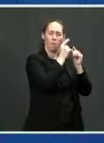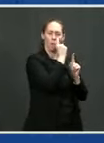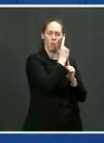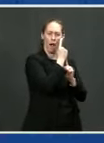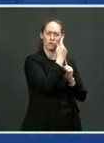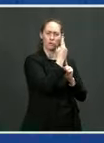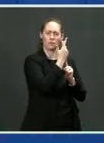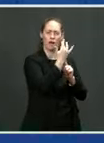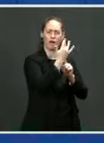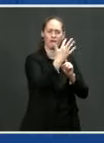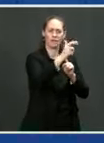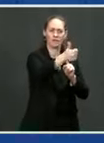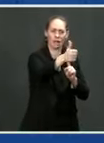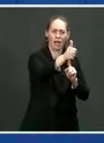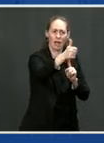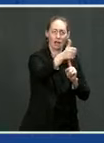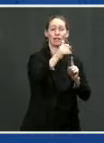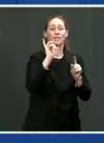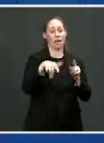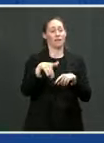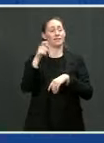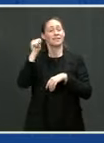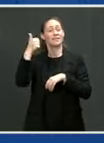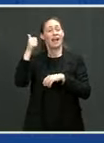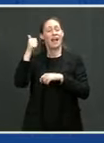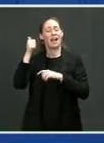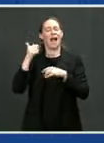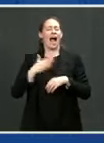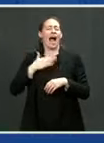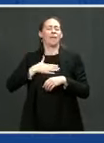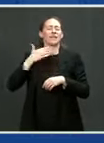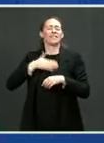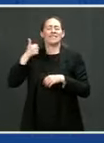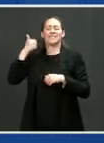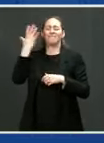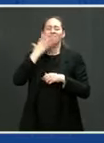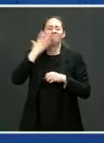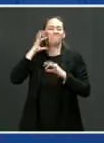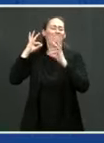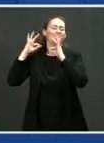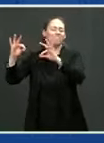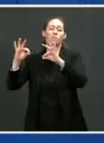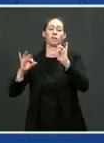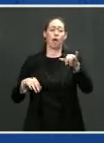10 would be the happiest day of my life, and 1 would be like the moment I got the phone call.